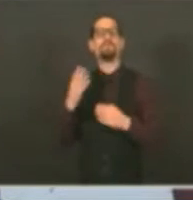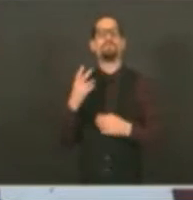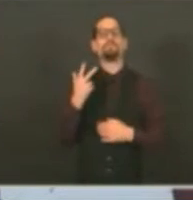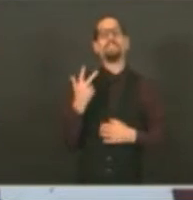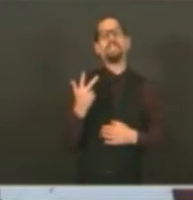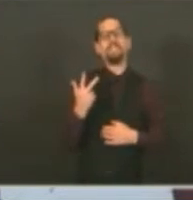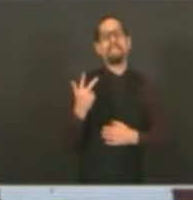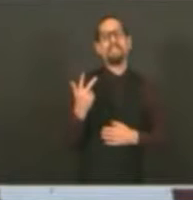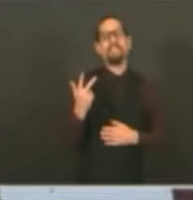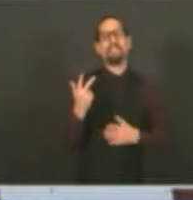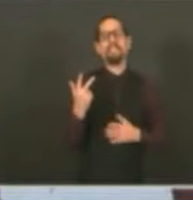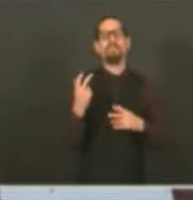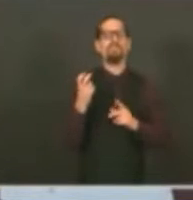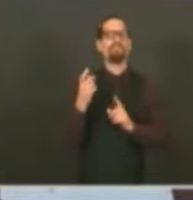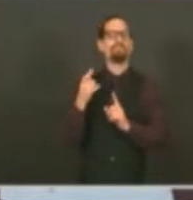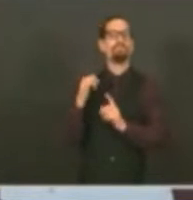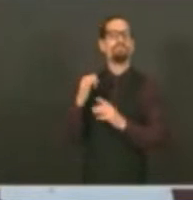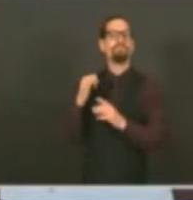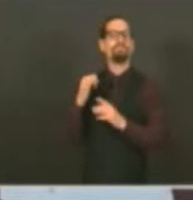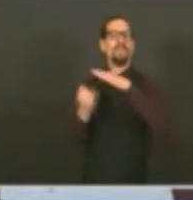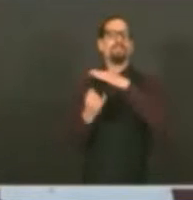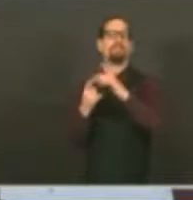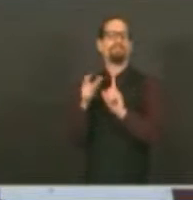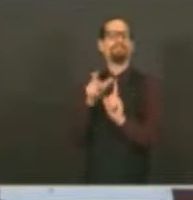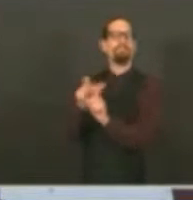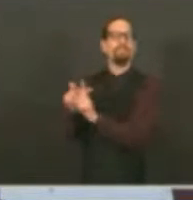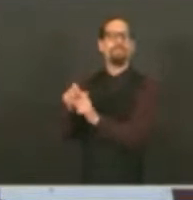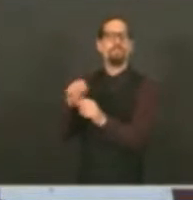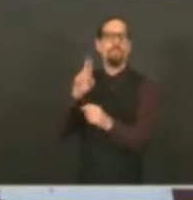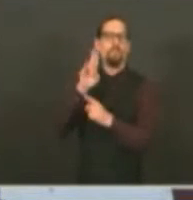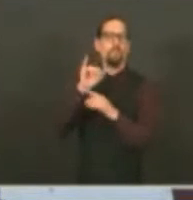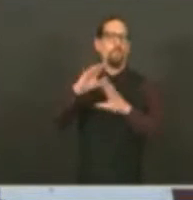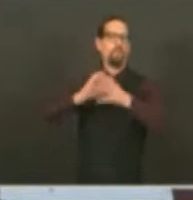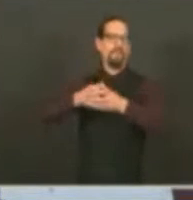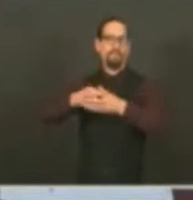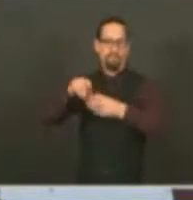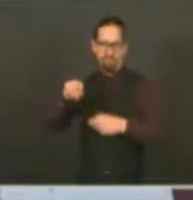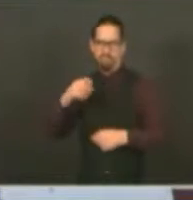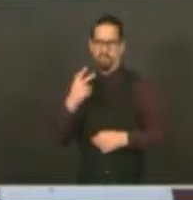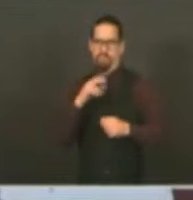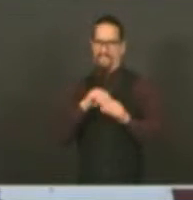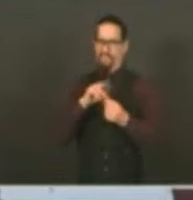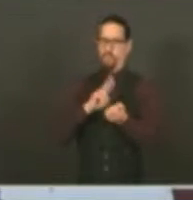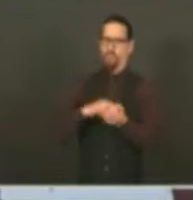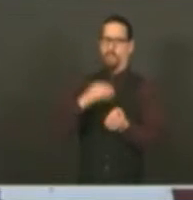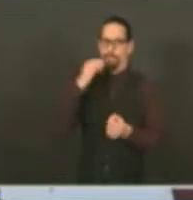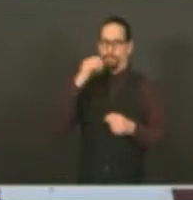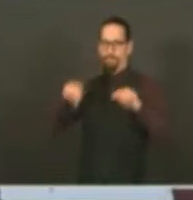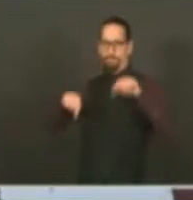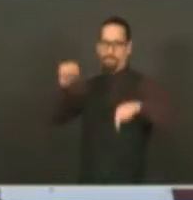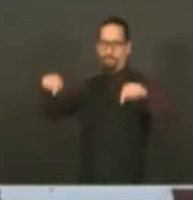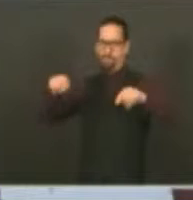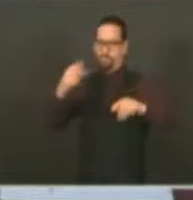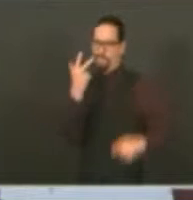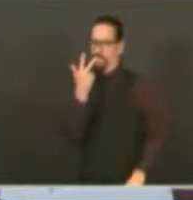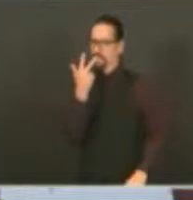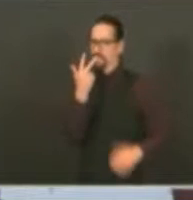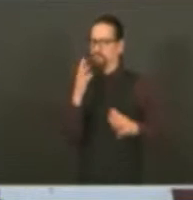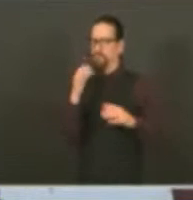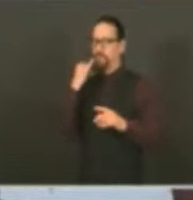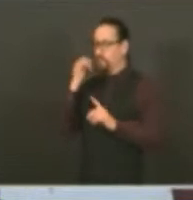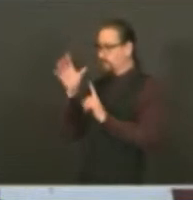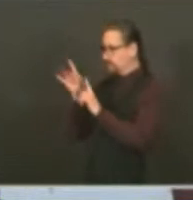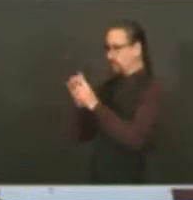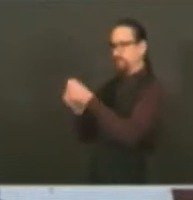isolation units within 3 nursing homes. That's new, right? So we're getting